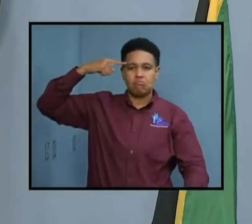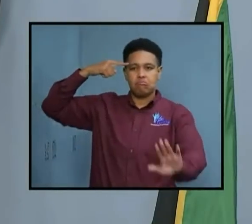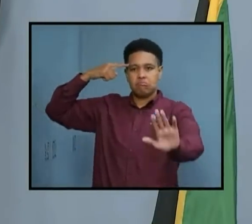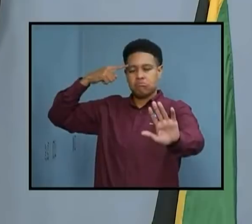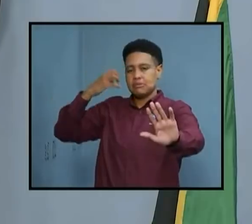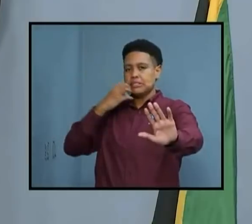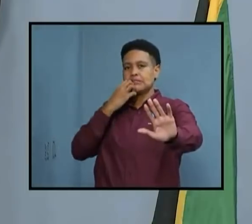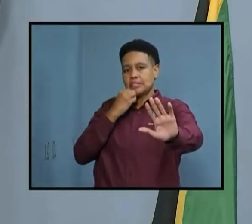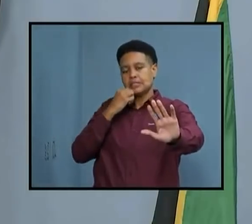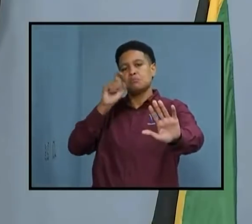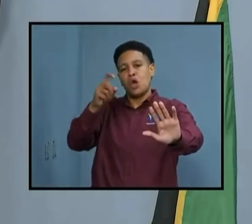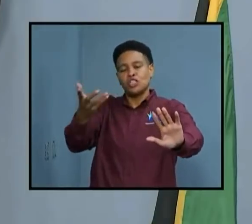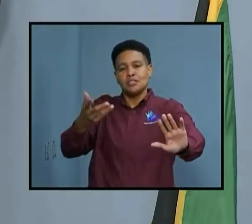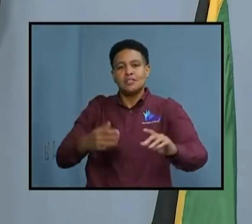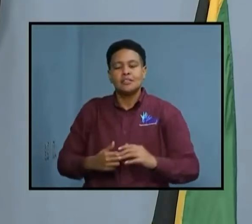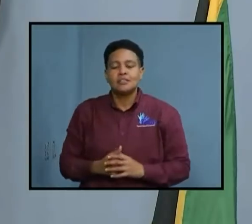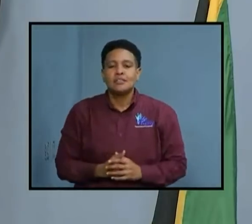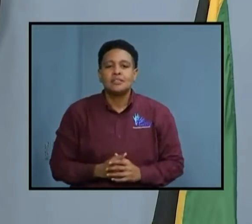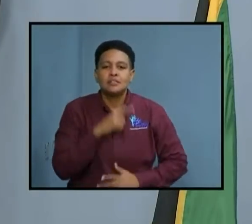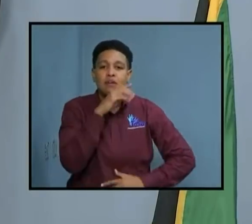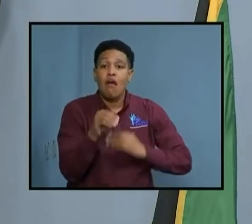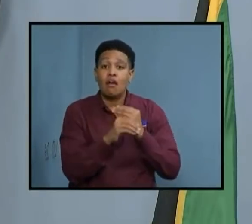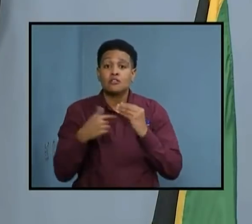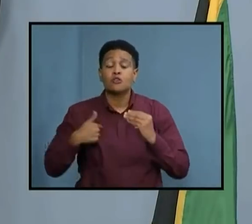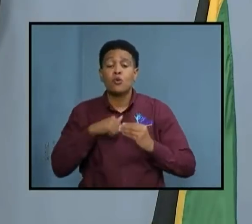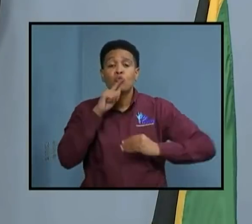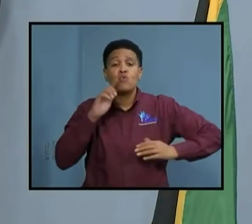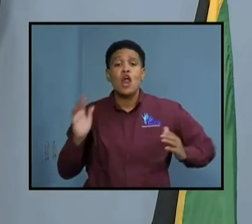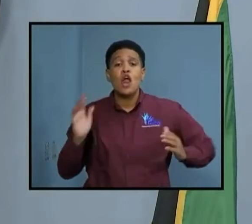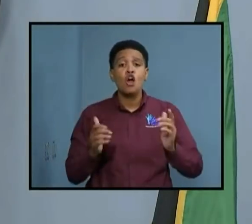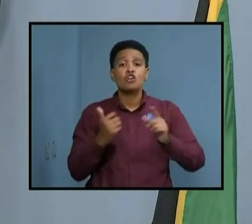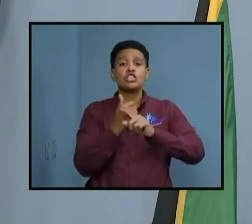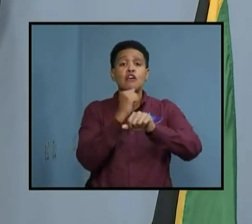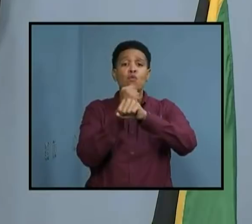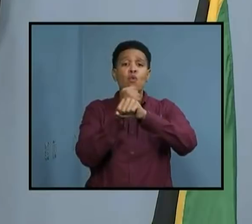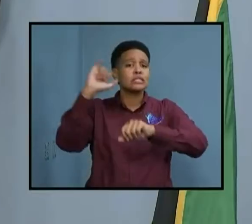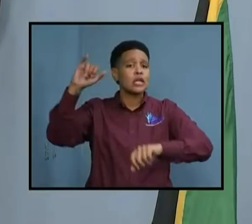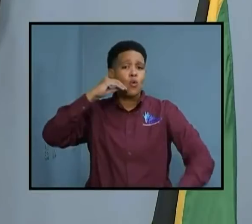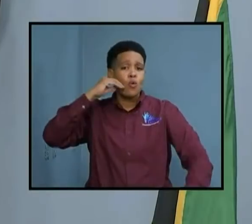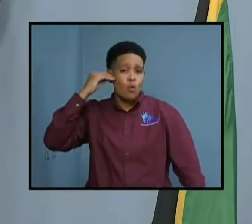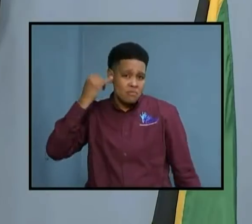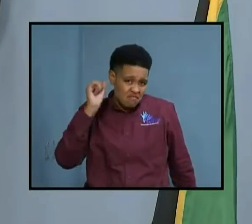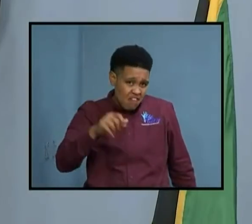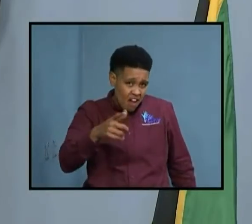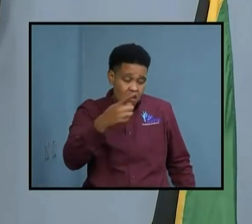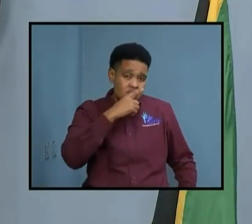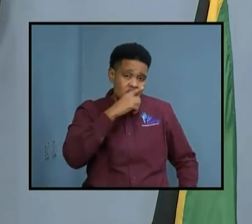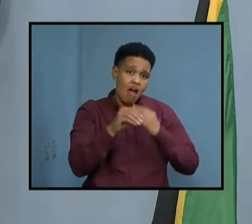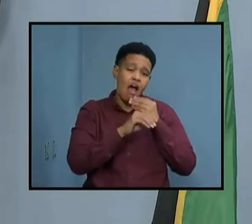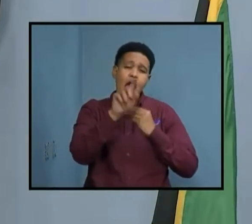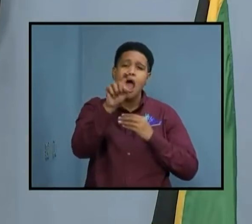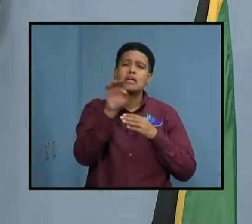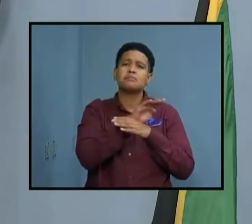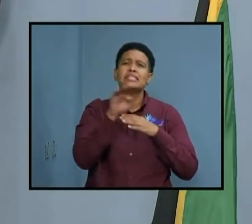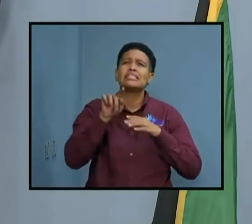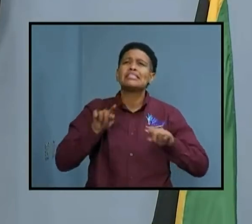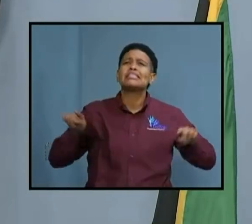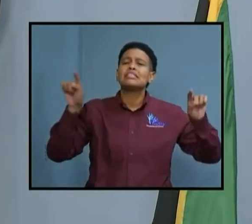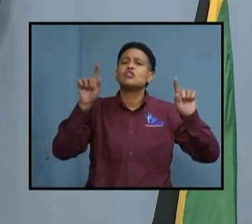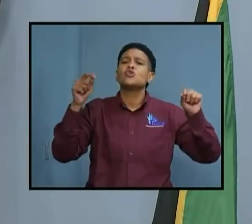We are encouraging work from home. We're asking businesses